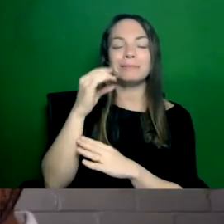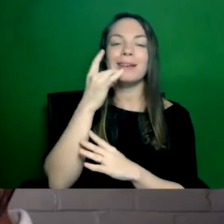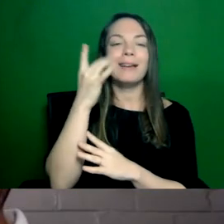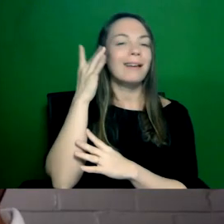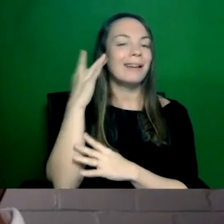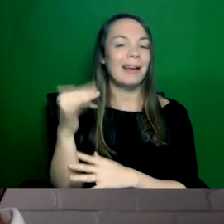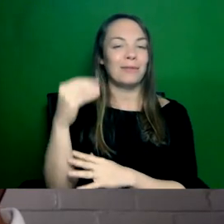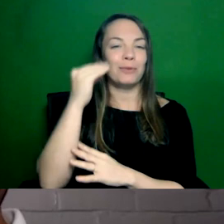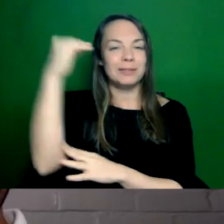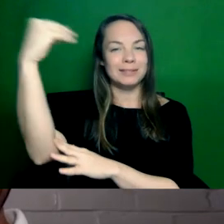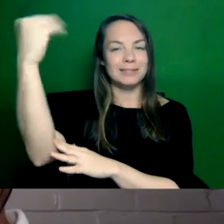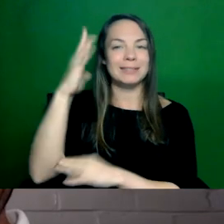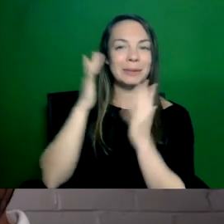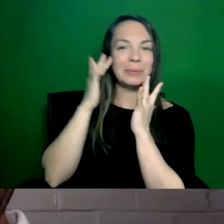now.